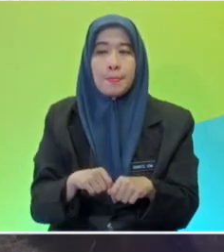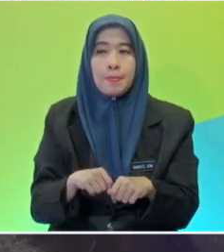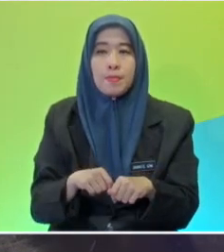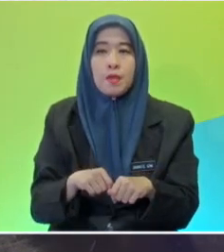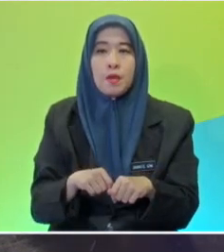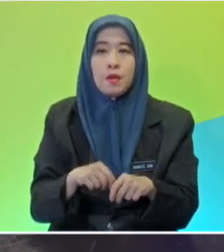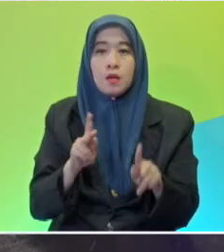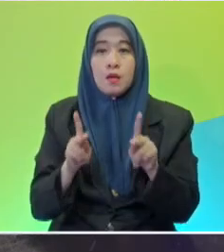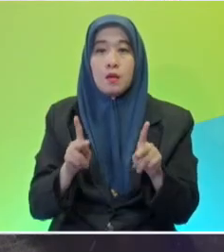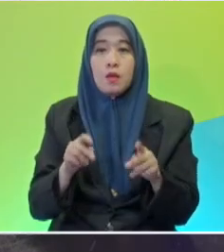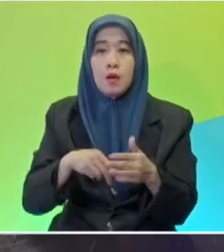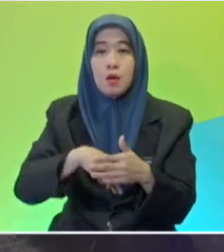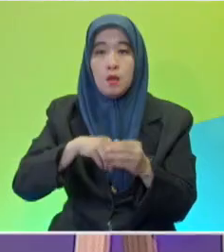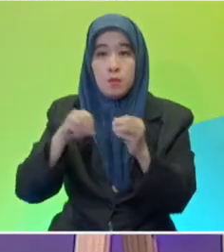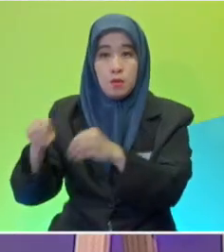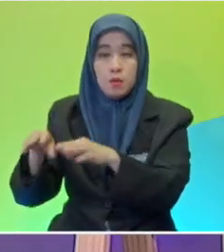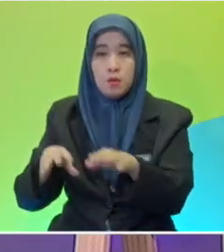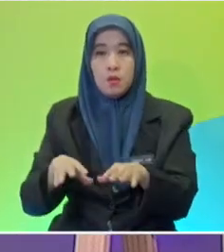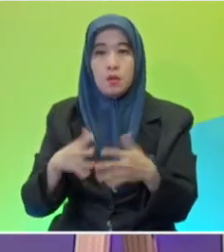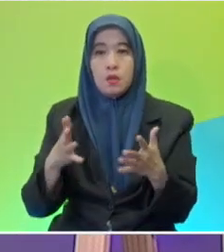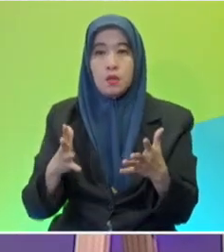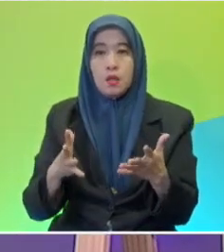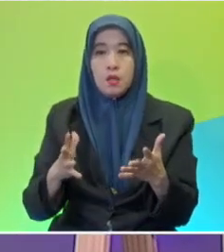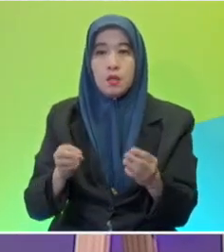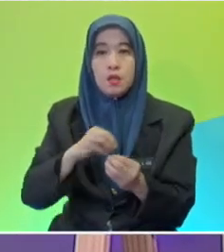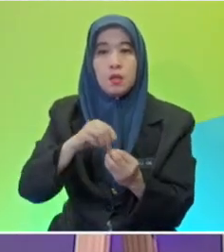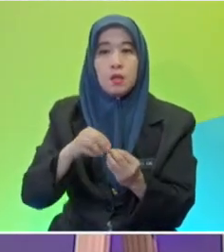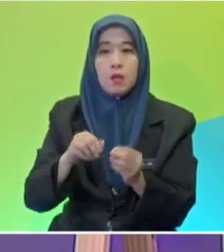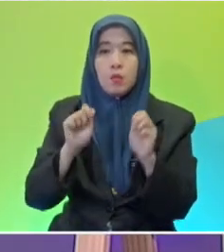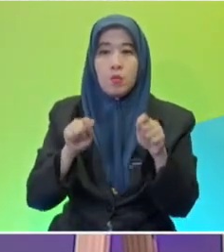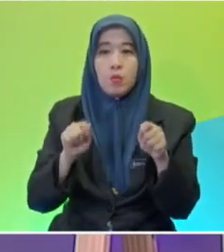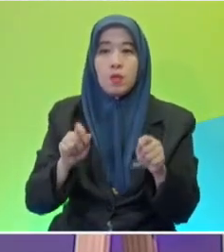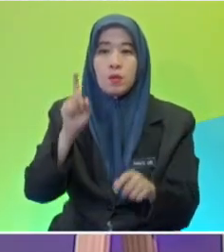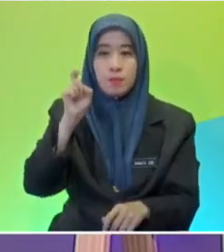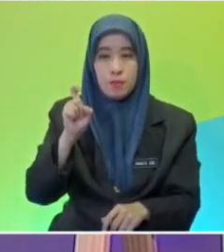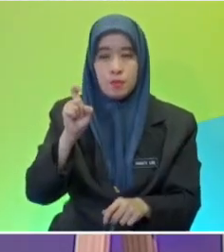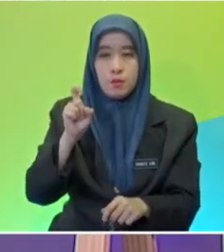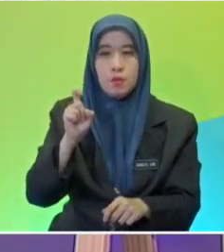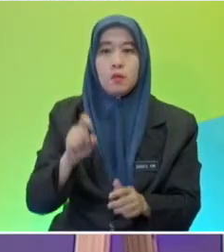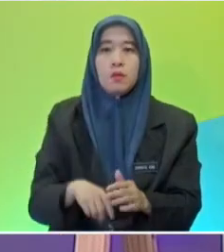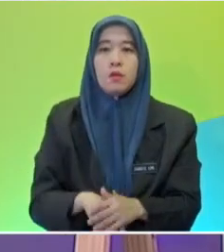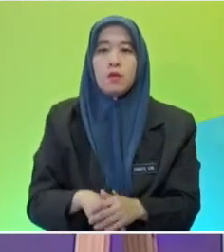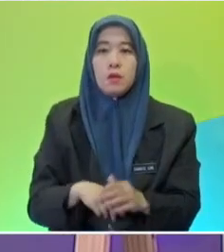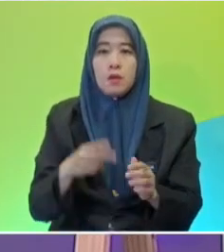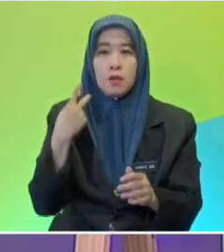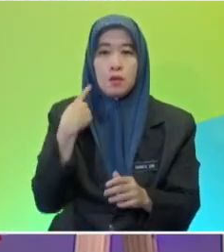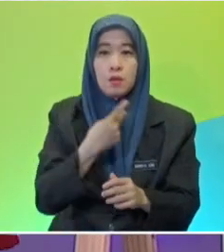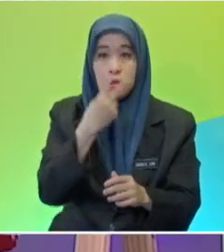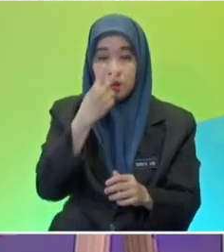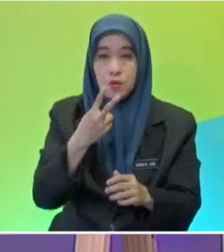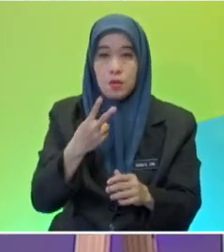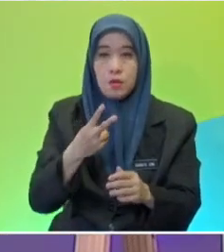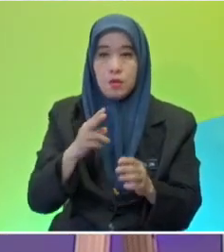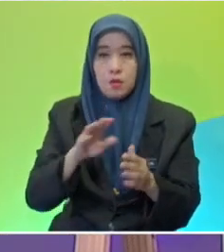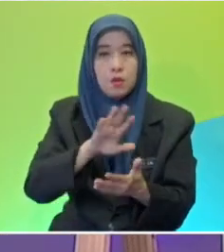die. Correct. Yeah. That's why make sure once we can see it's really growing with the seedlings growing, and the normal